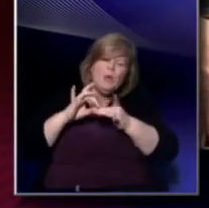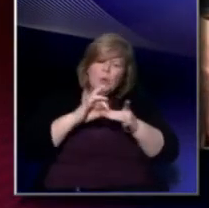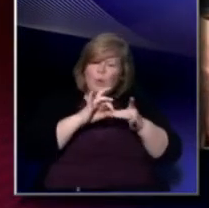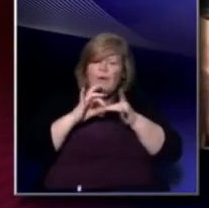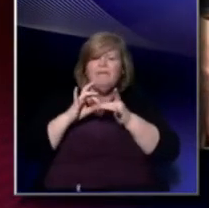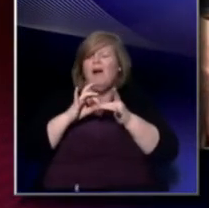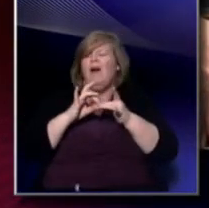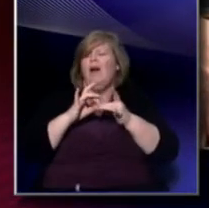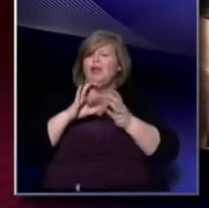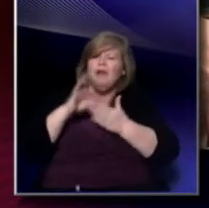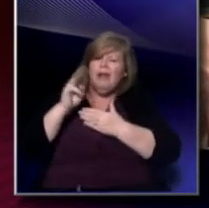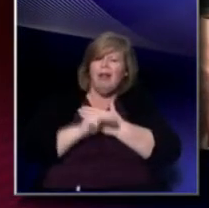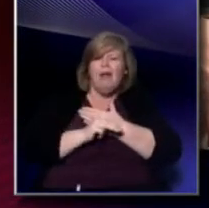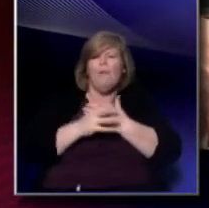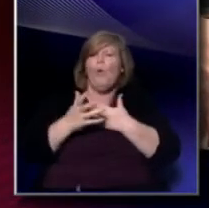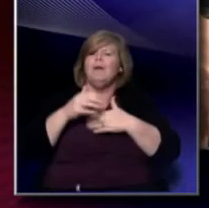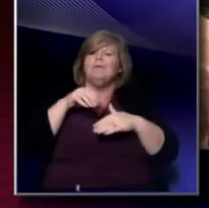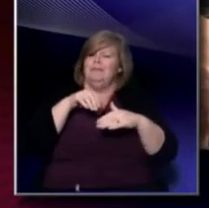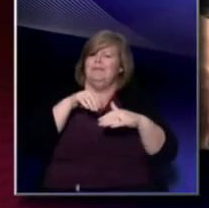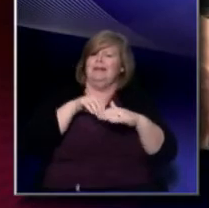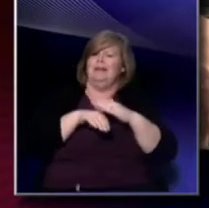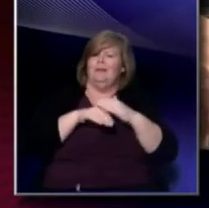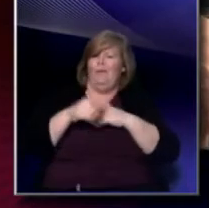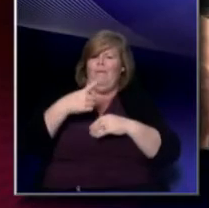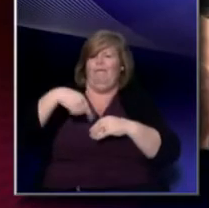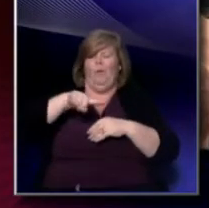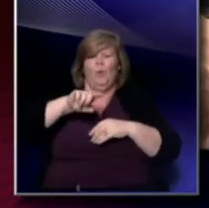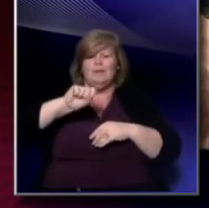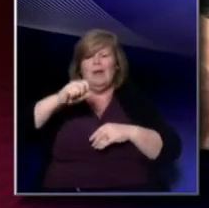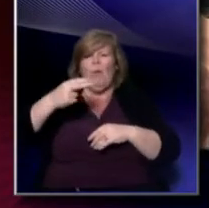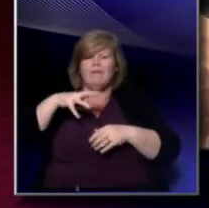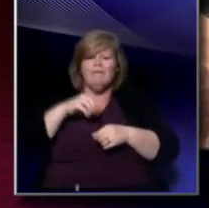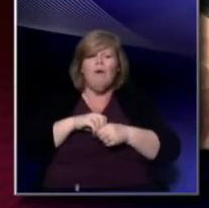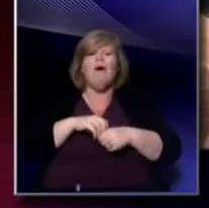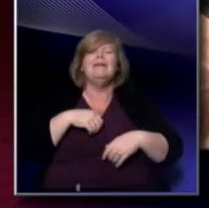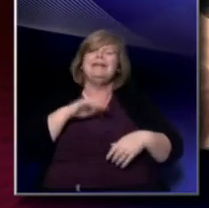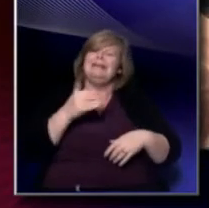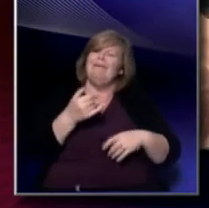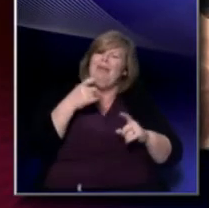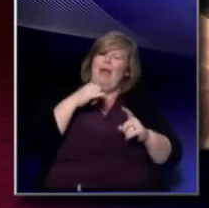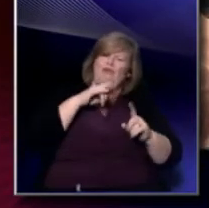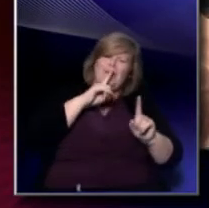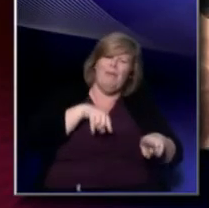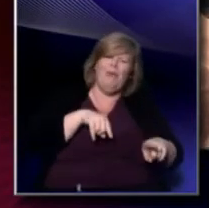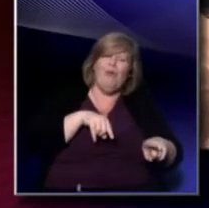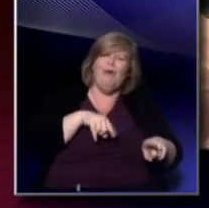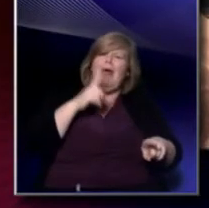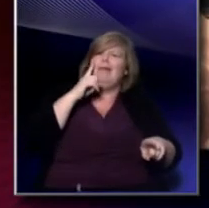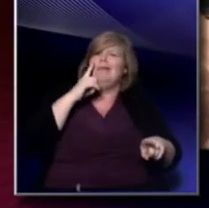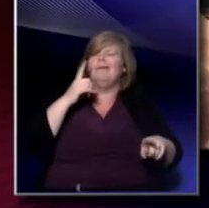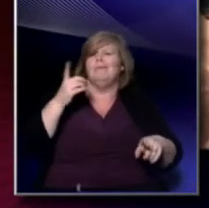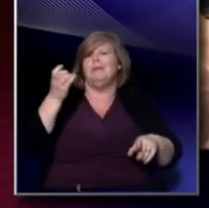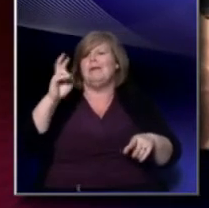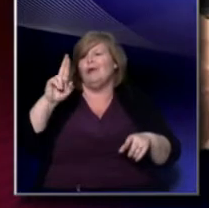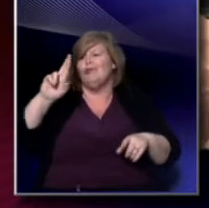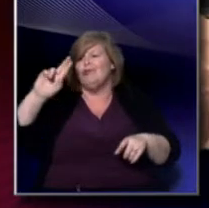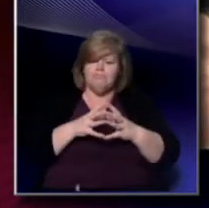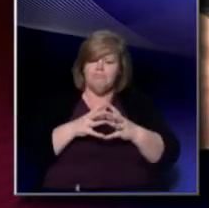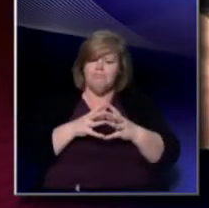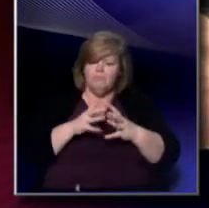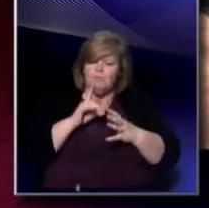to stakeholders, et cetera. And it seemed from the report, and actually I think in maybe Dr. Rex or Annette